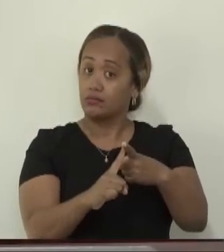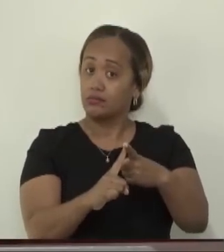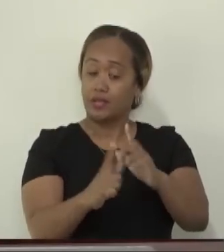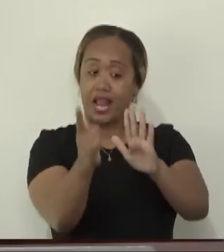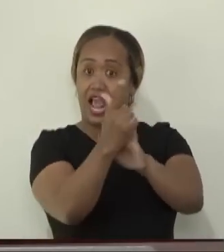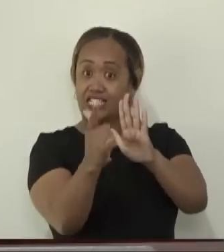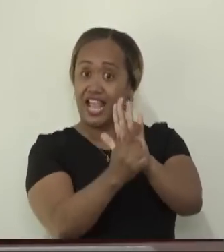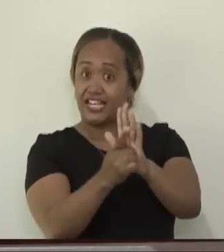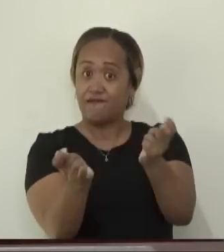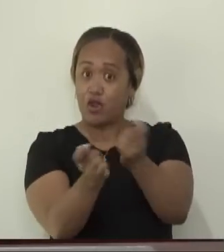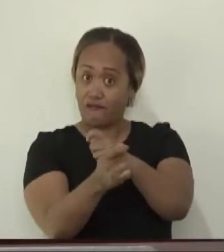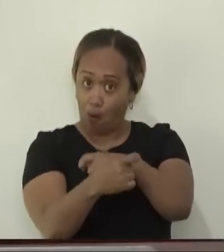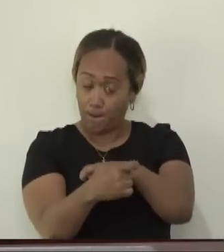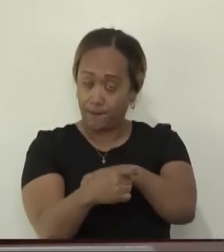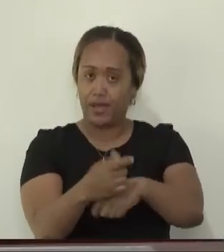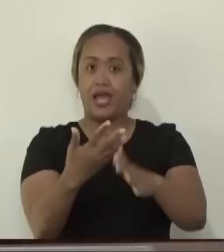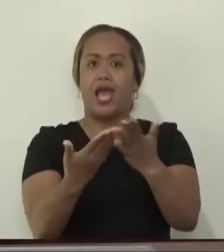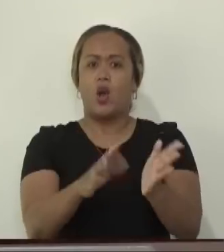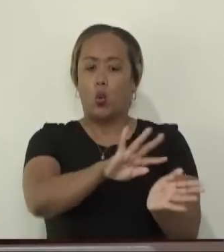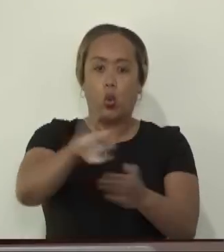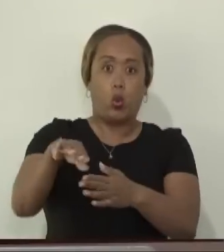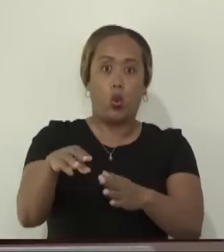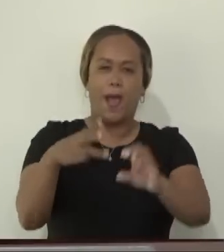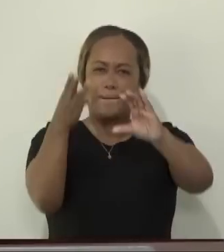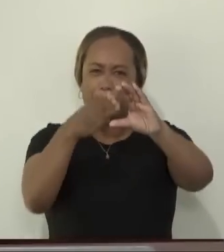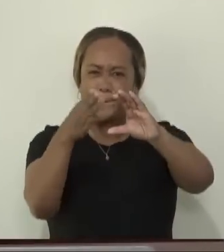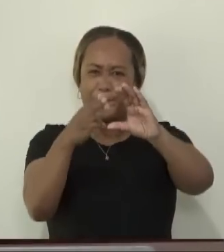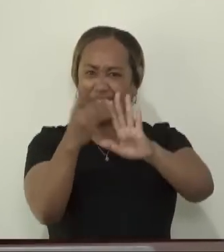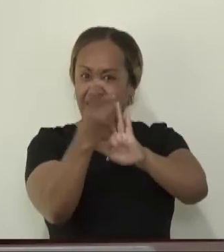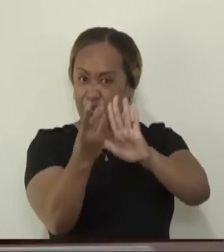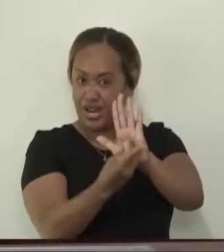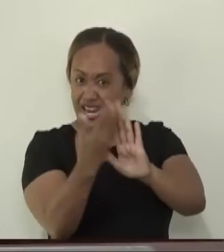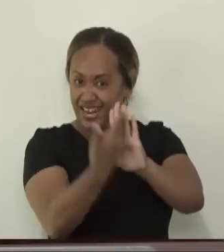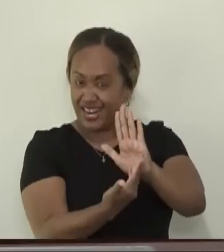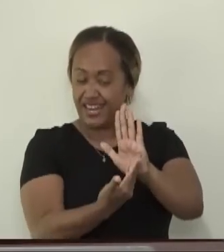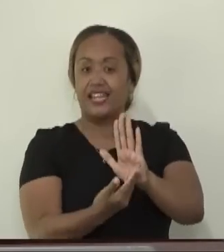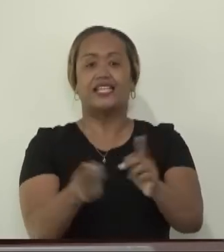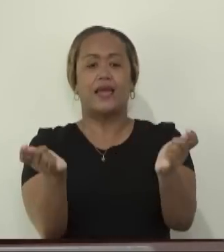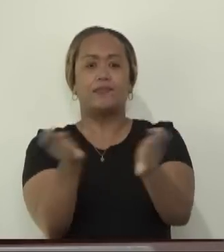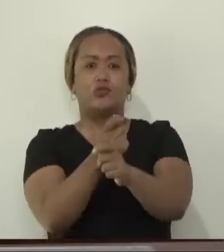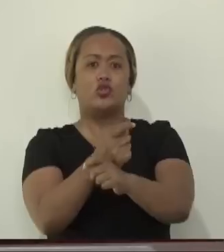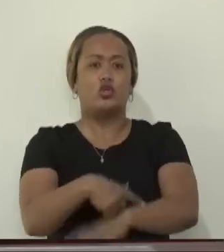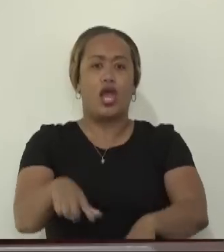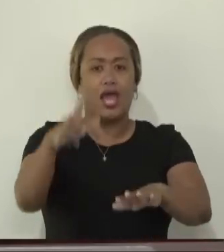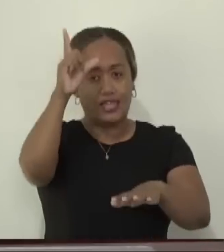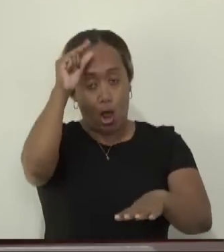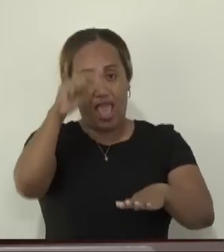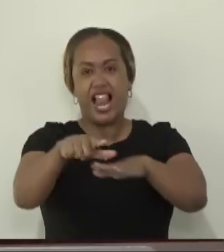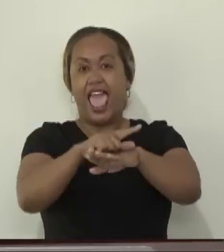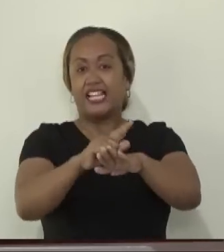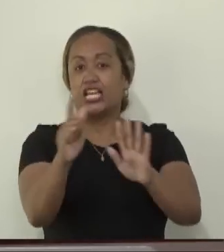legislative reform, the repeal of the media decree, and the amendment to the Tokay Land Trust